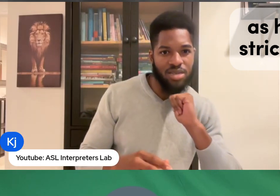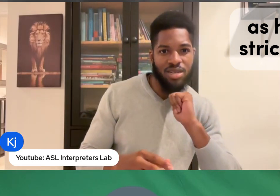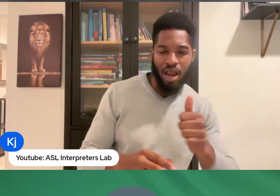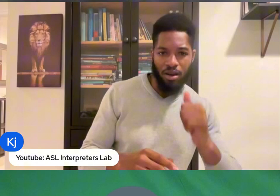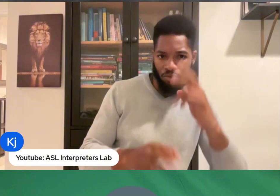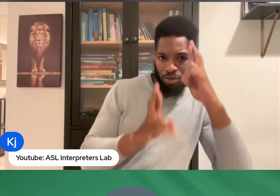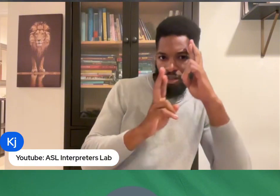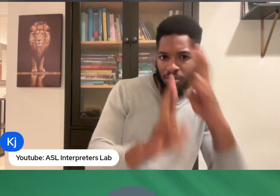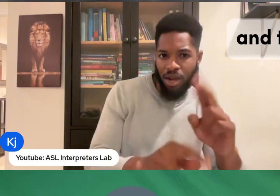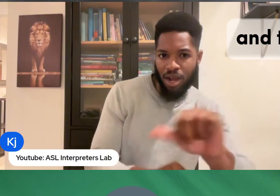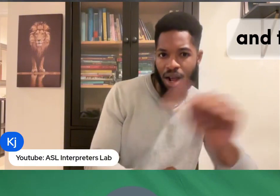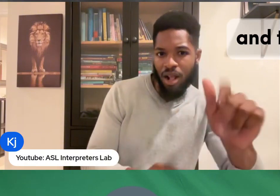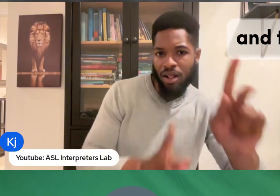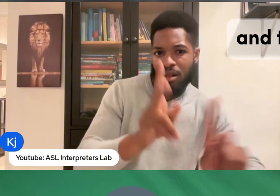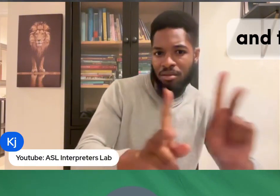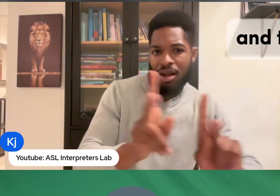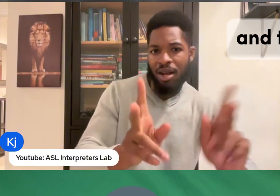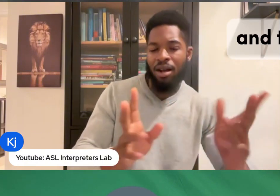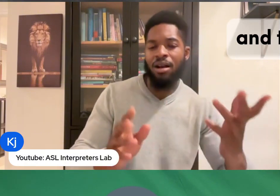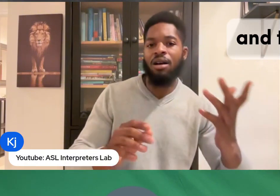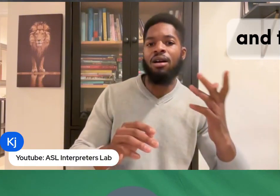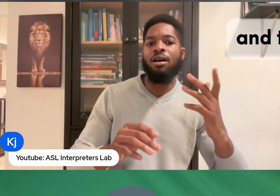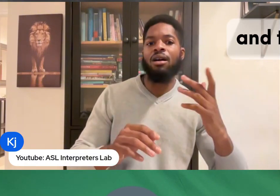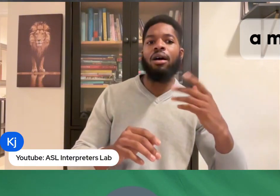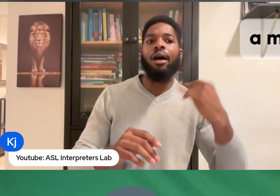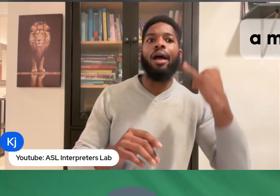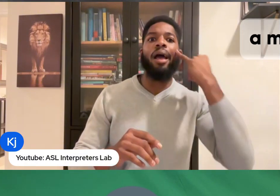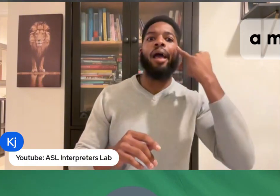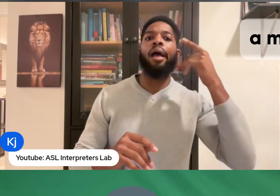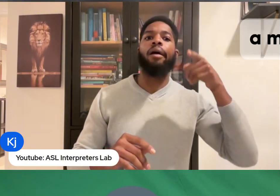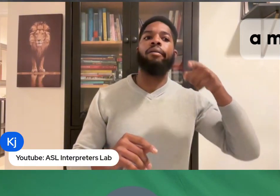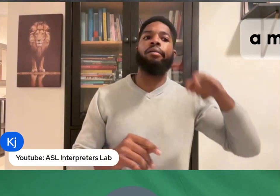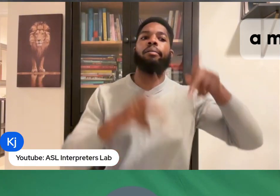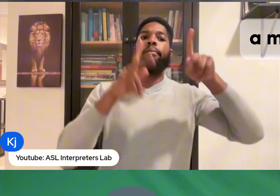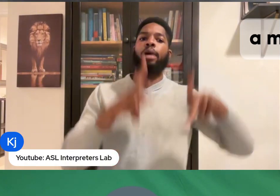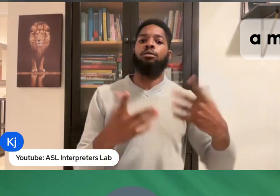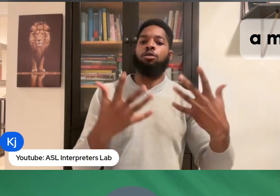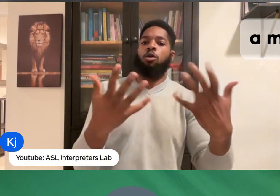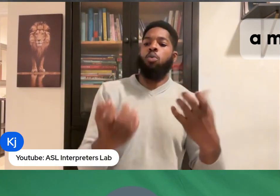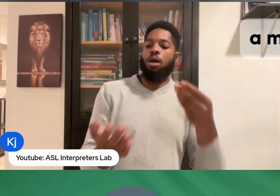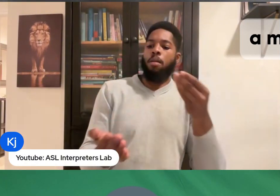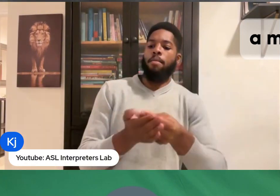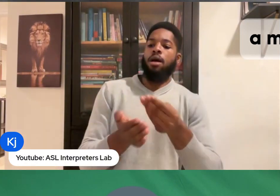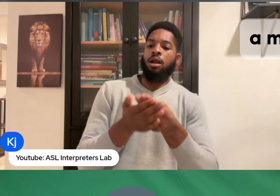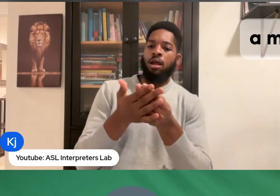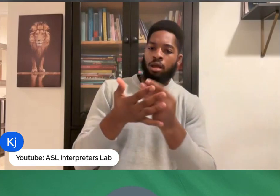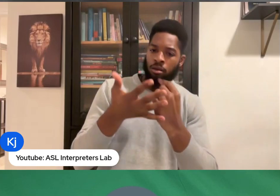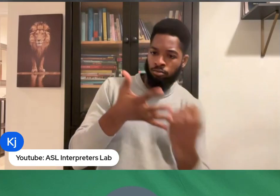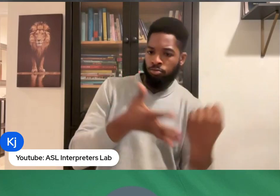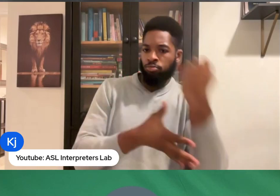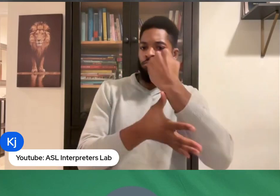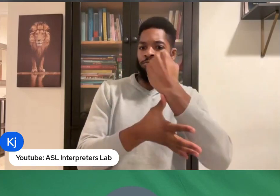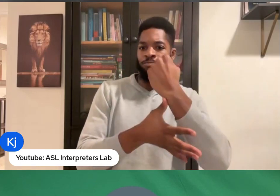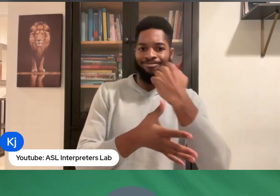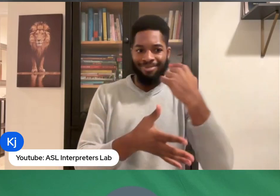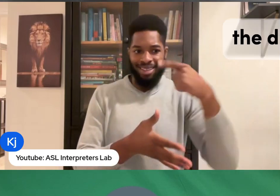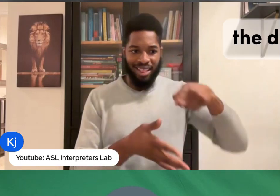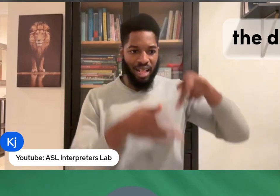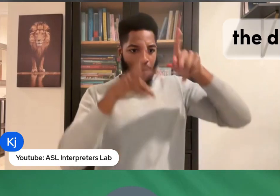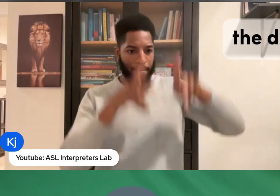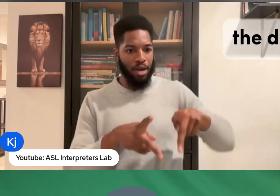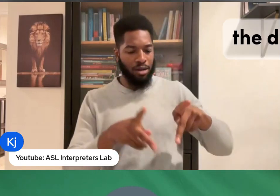motivation? And they happen to own, let's say, a multinational conglomerate. Mhm.